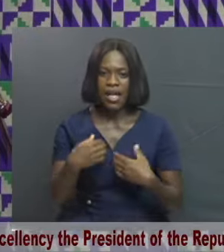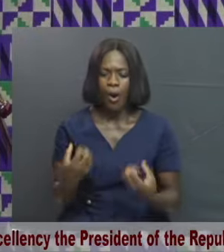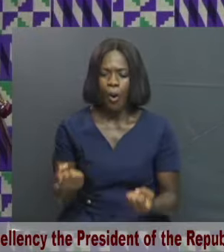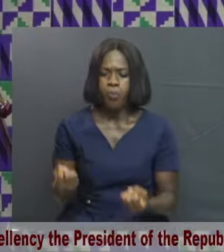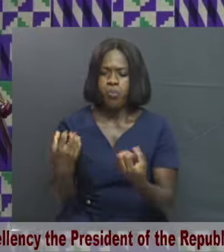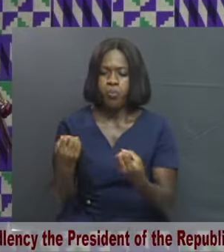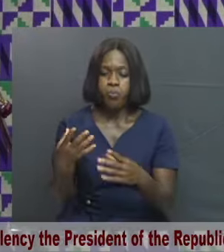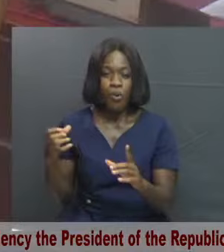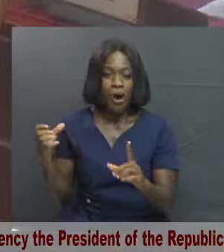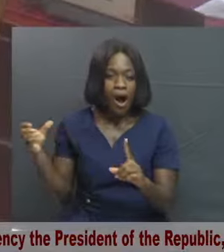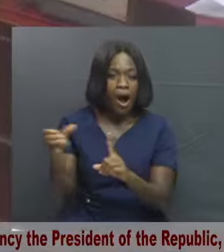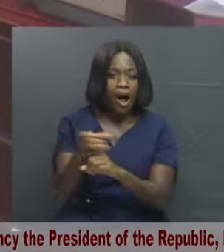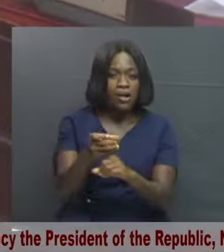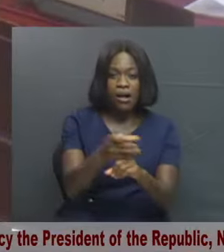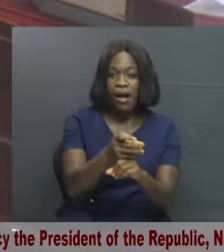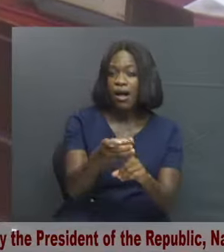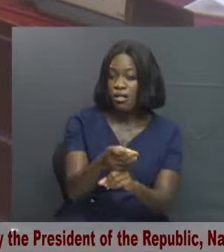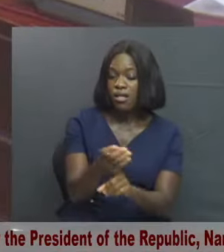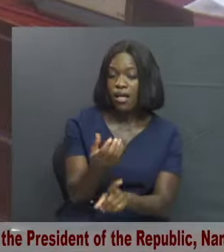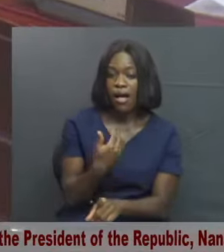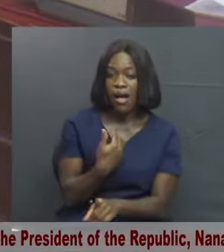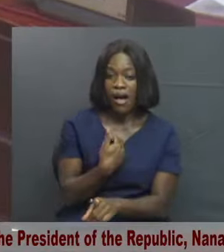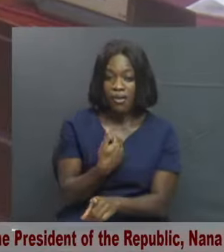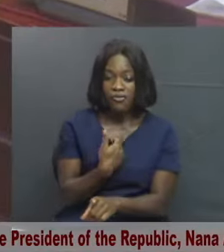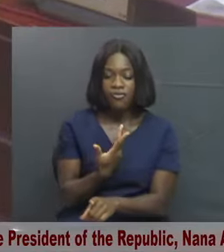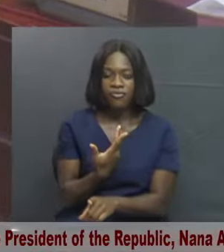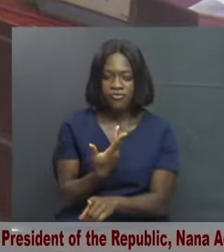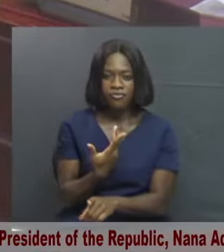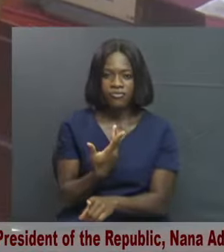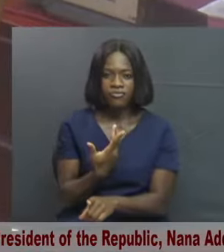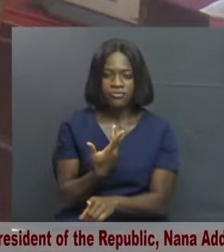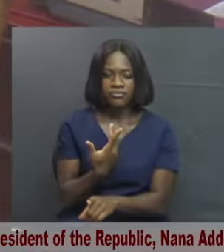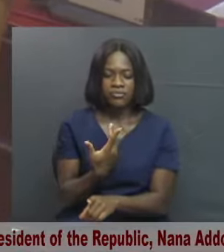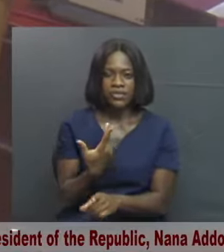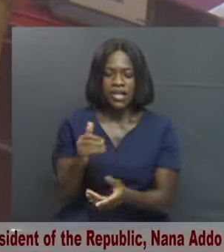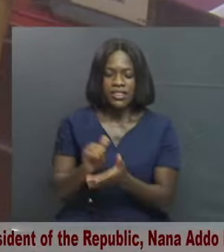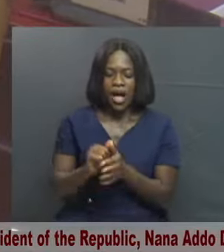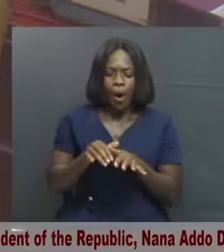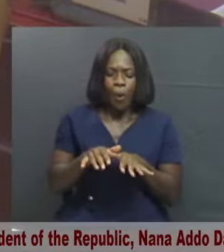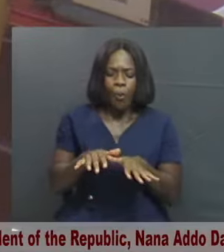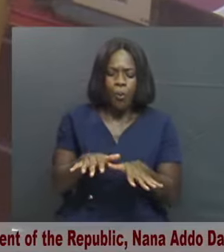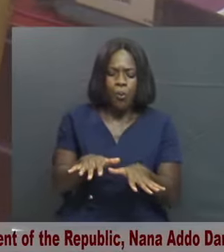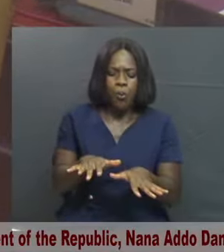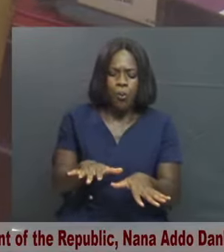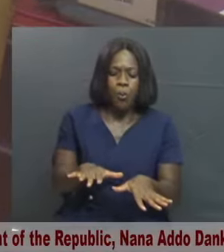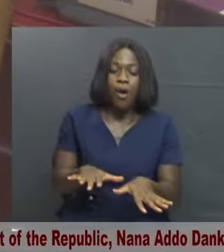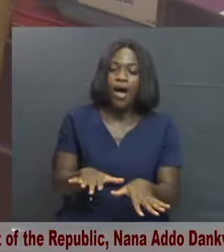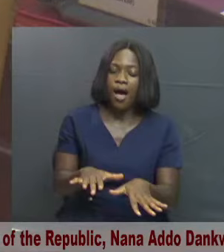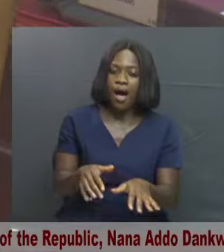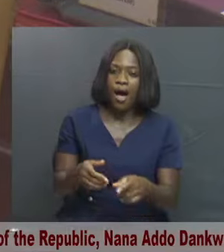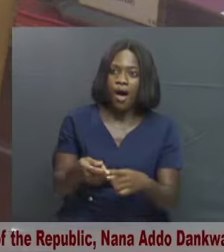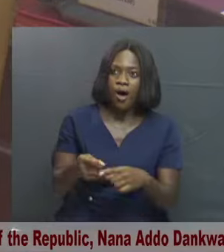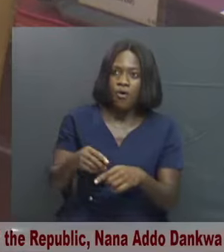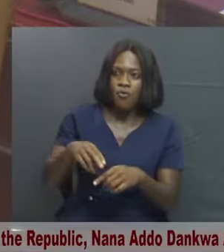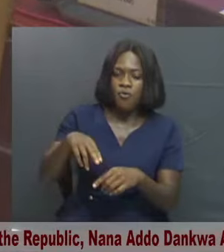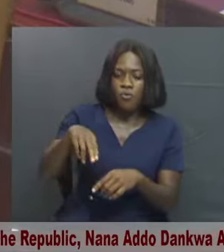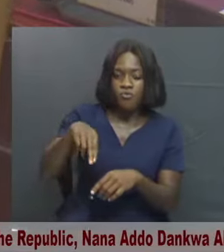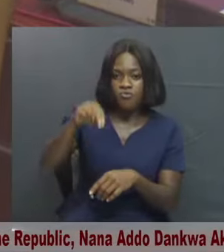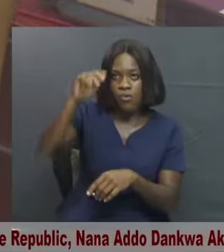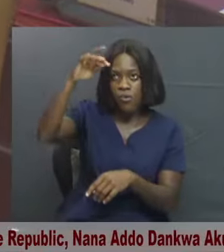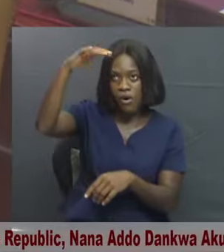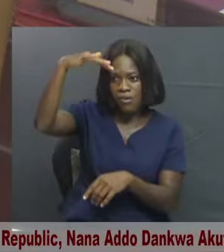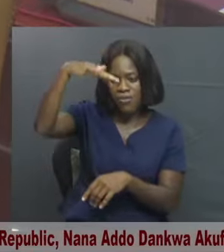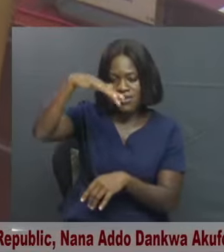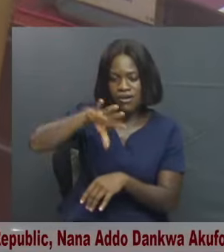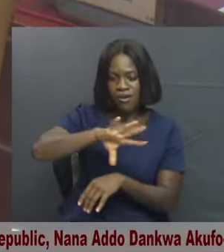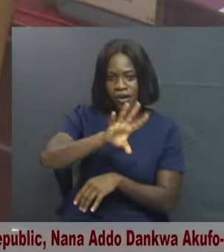violent extremism rapidly spreading southwards from the Sahel to Coastal West